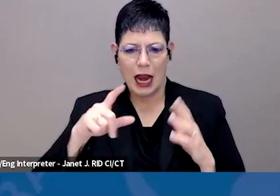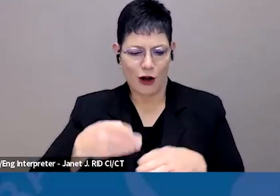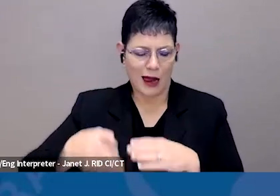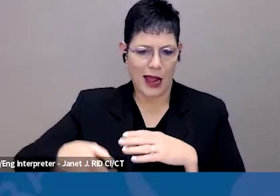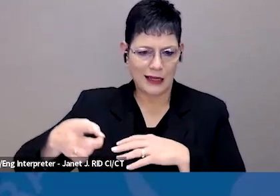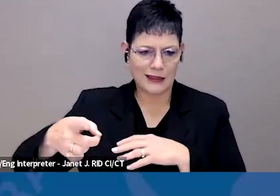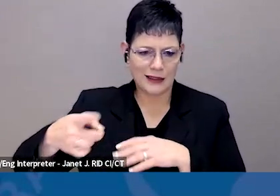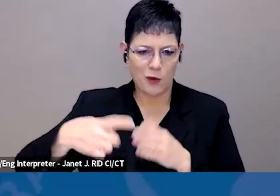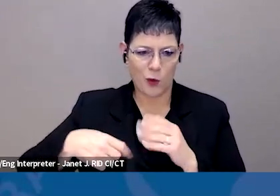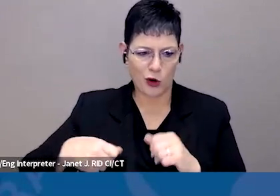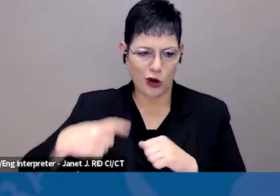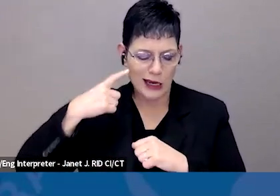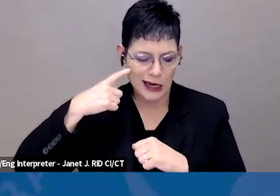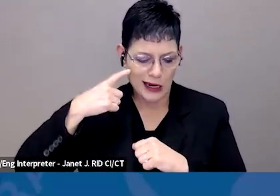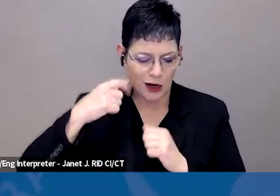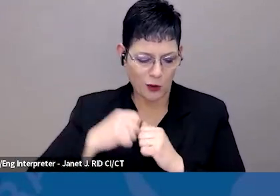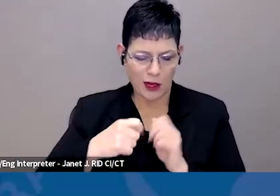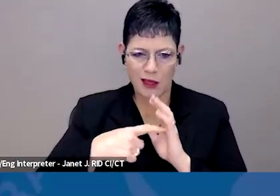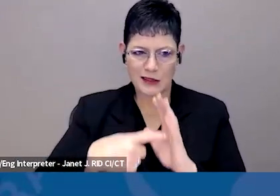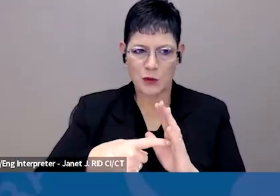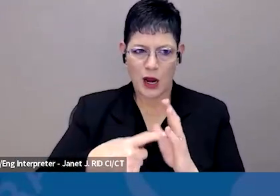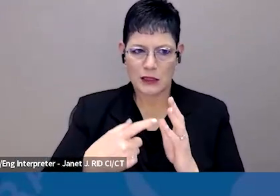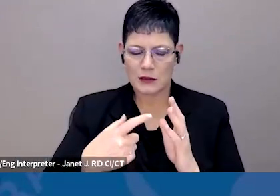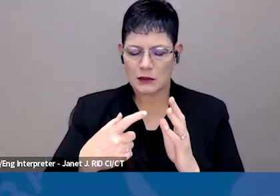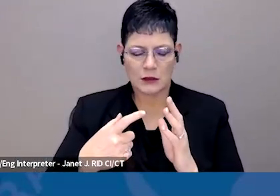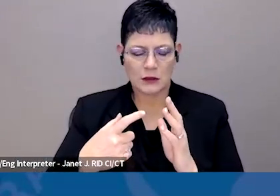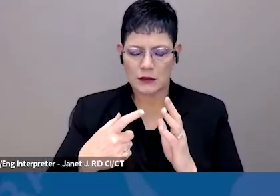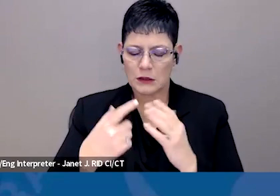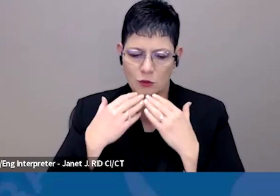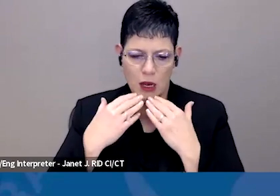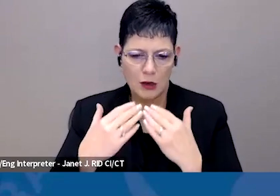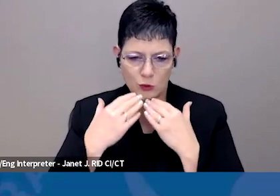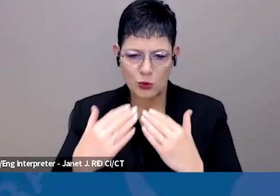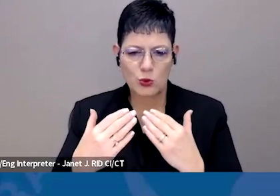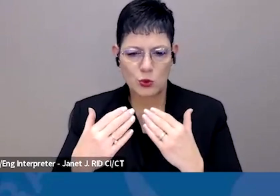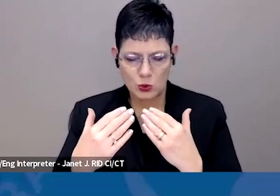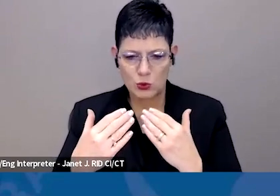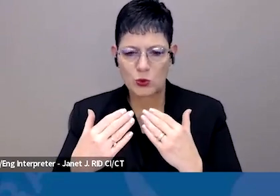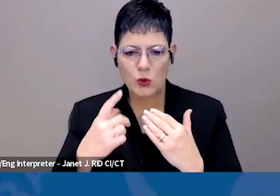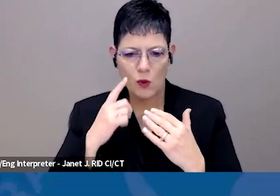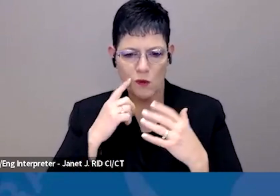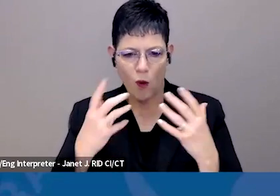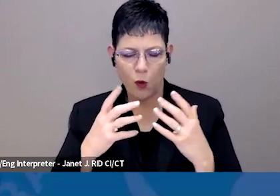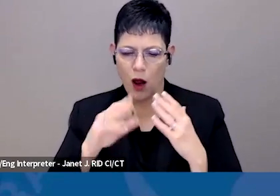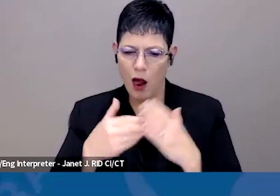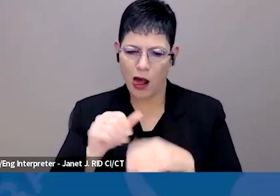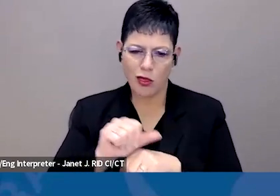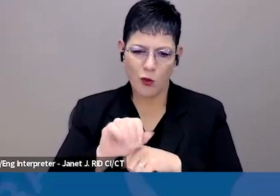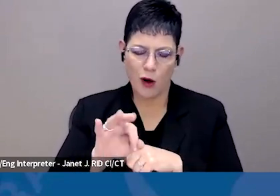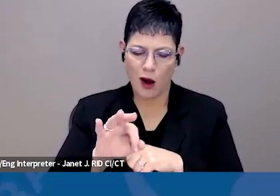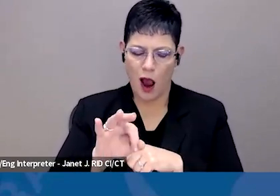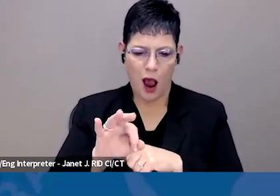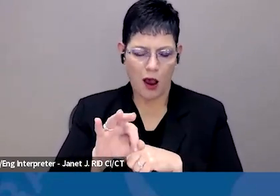in terms of what we could hear, in terms of expressing just tremendous gratitude and for all of the work of